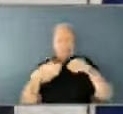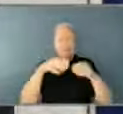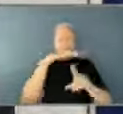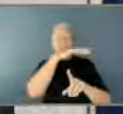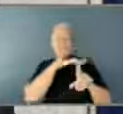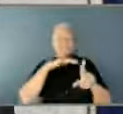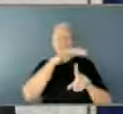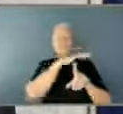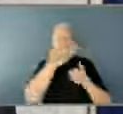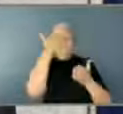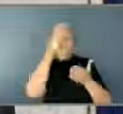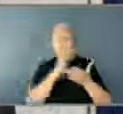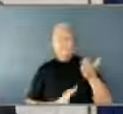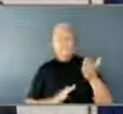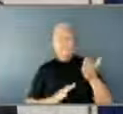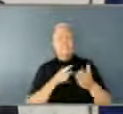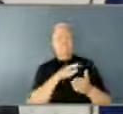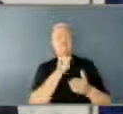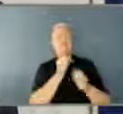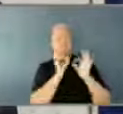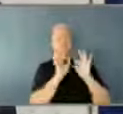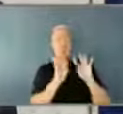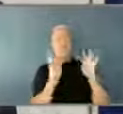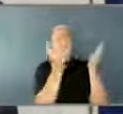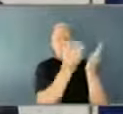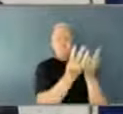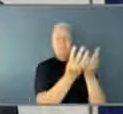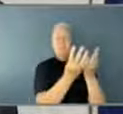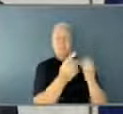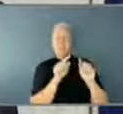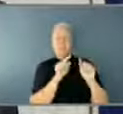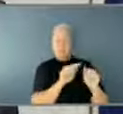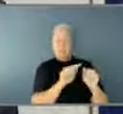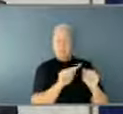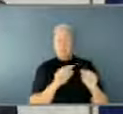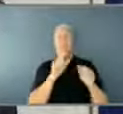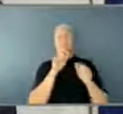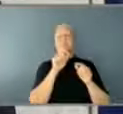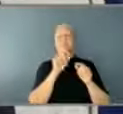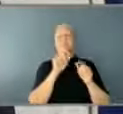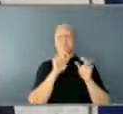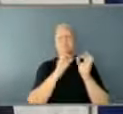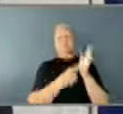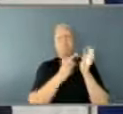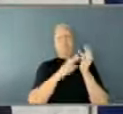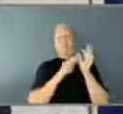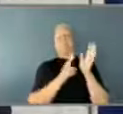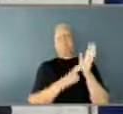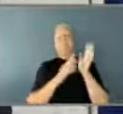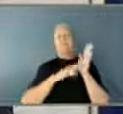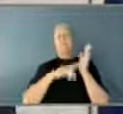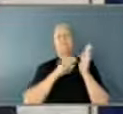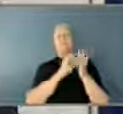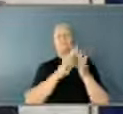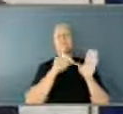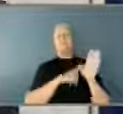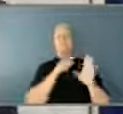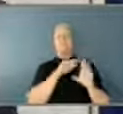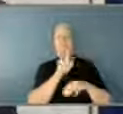Technical Advisory Group, or SciTAG, led by Professor Brendan Murphy. They provide the advice and we